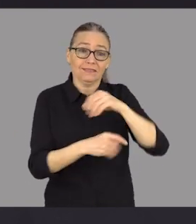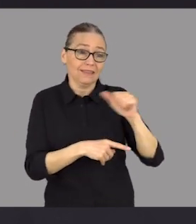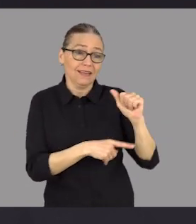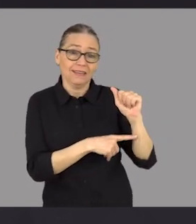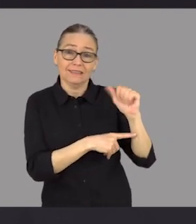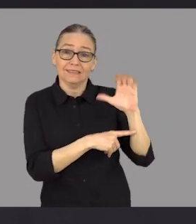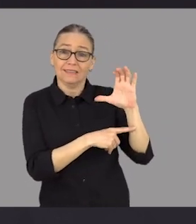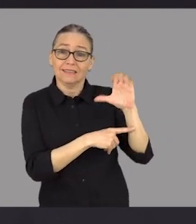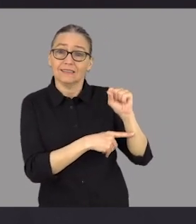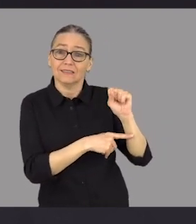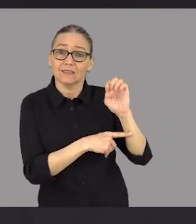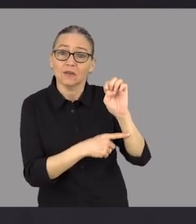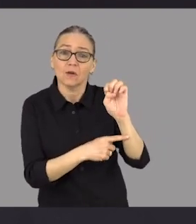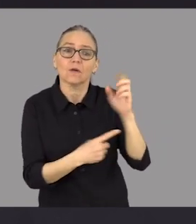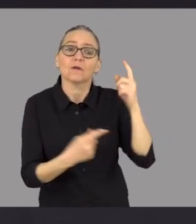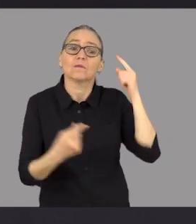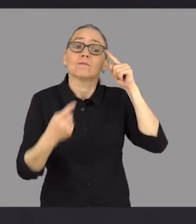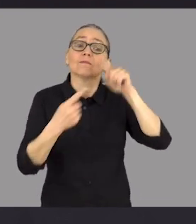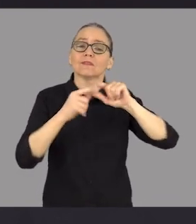reconciliation.